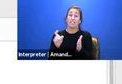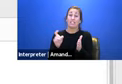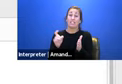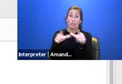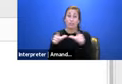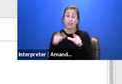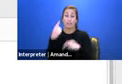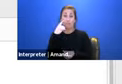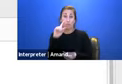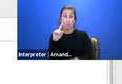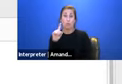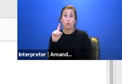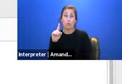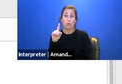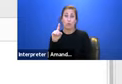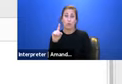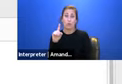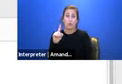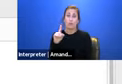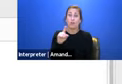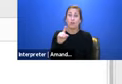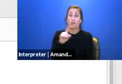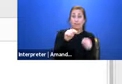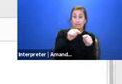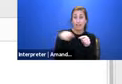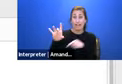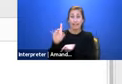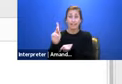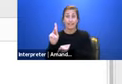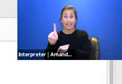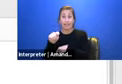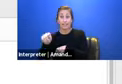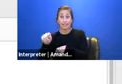a location for our PAC center. Yes.